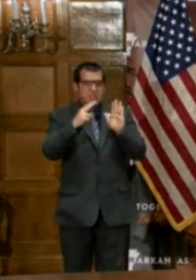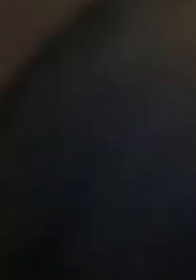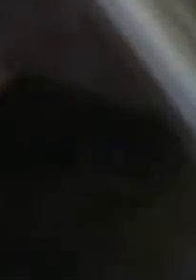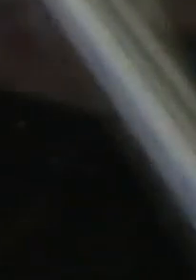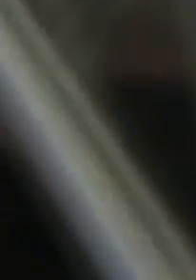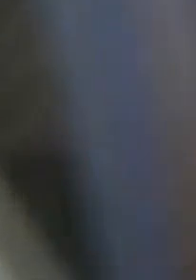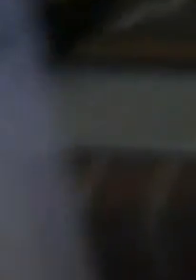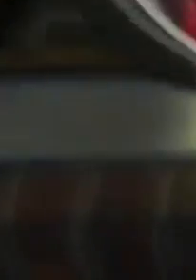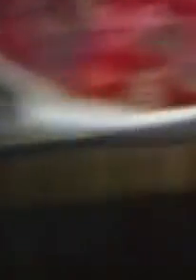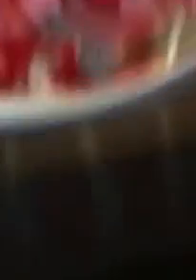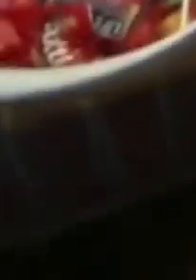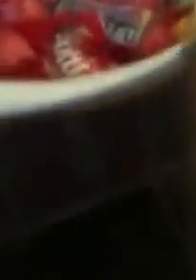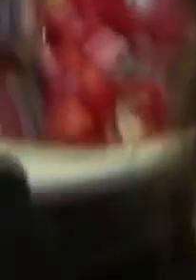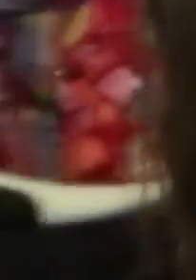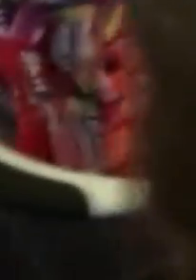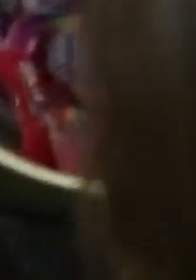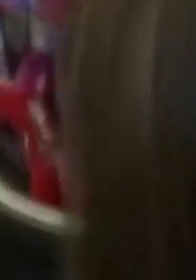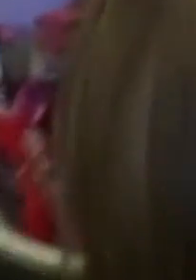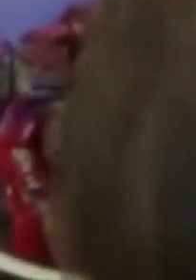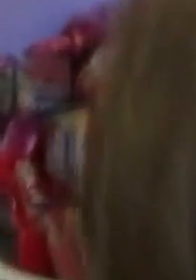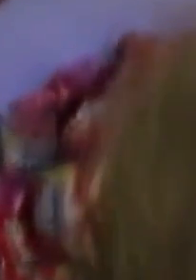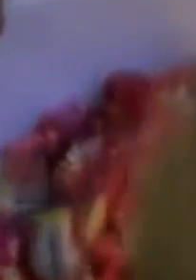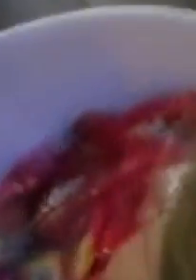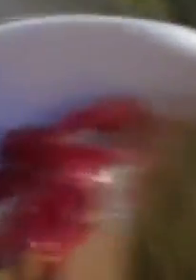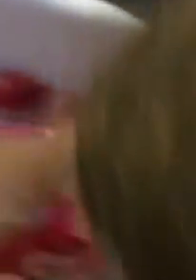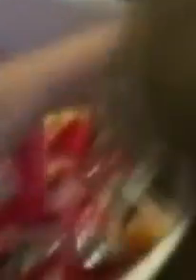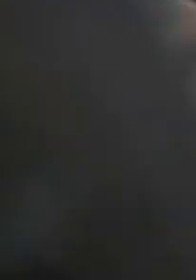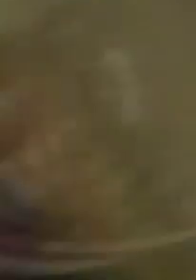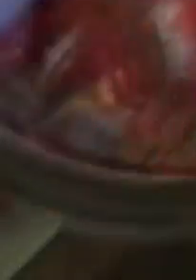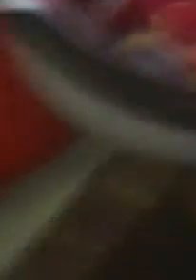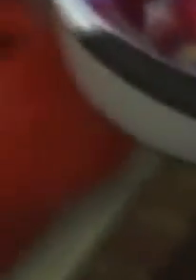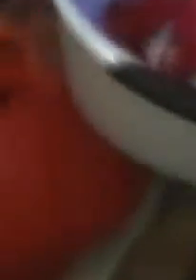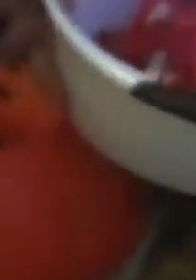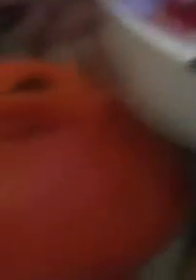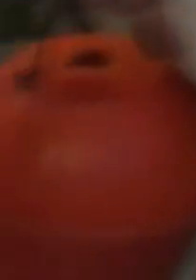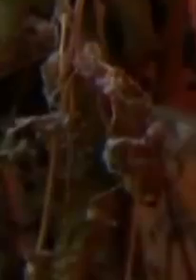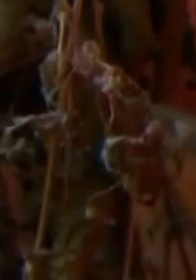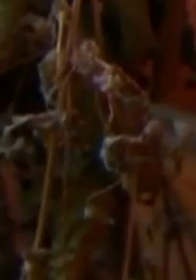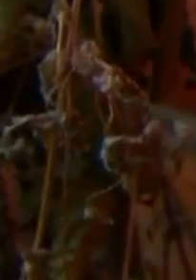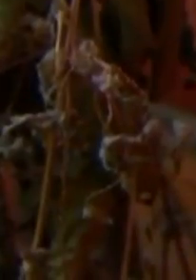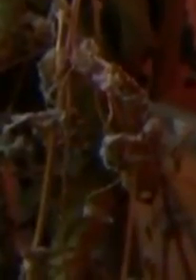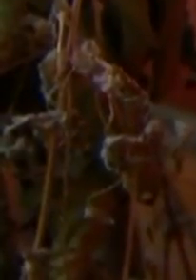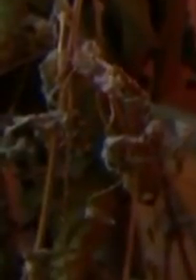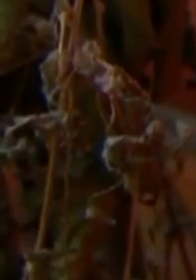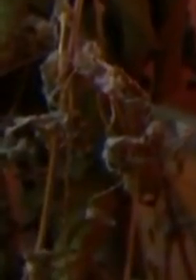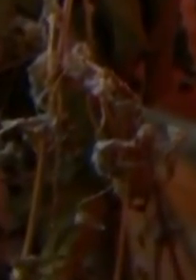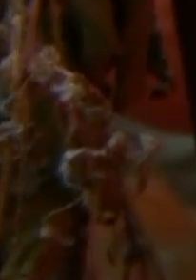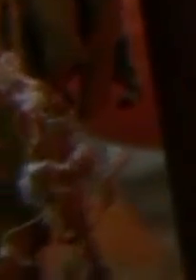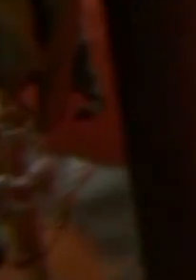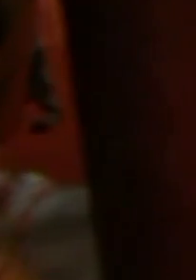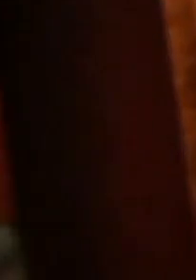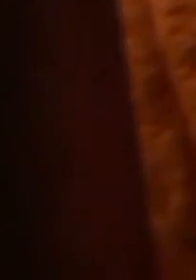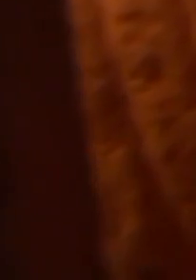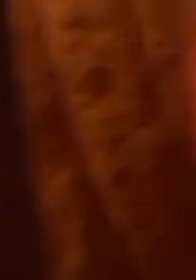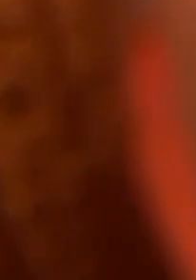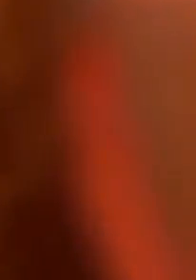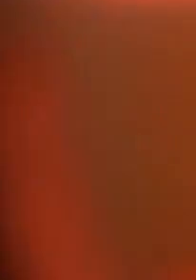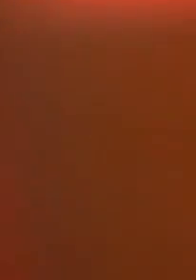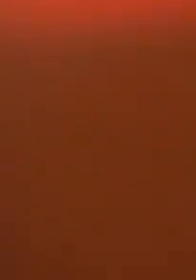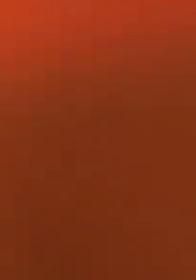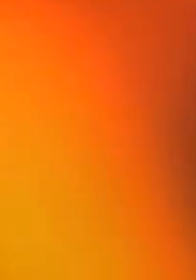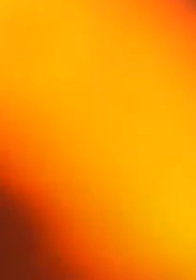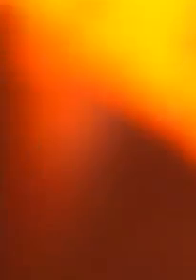visits if there have been no positive coronavirus cases in the last 14 days, and they will screen everyone